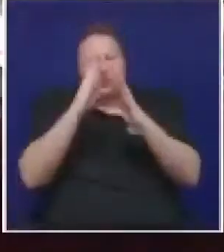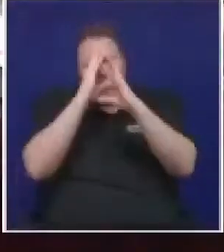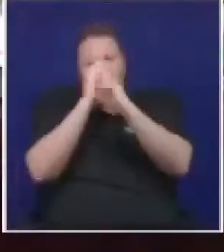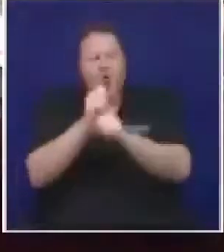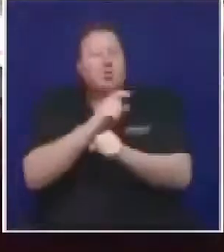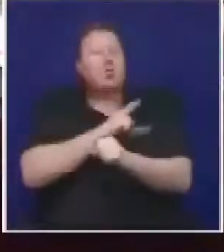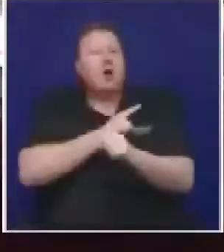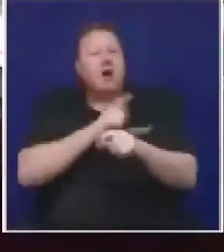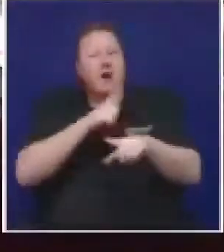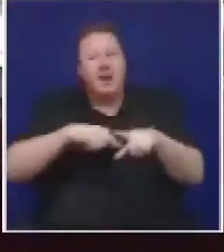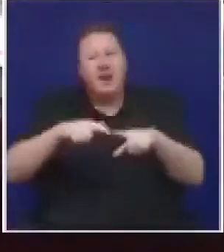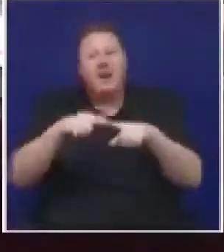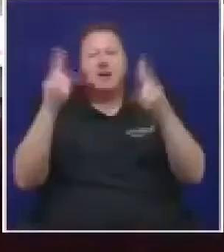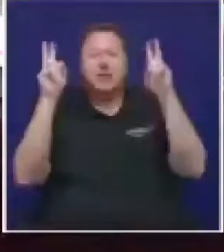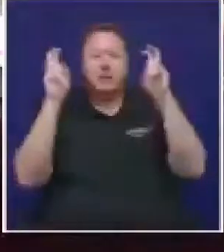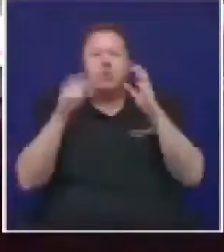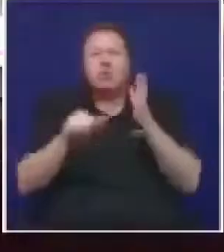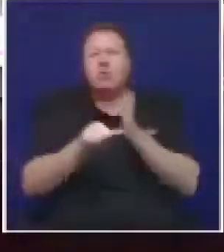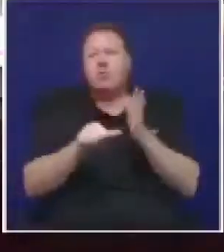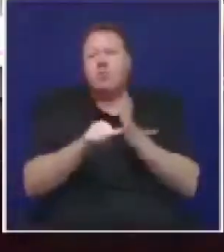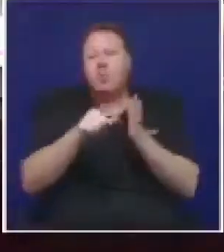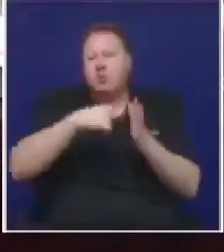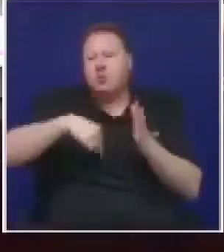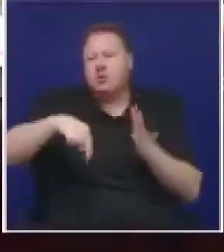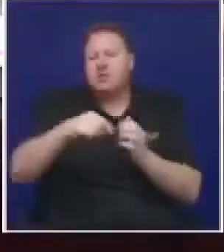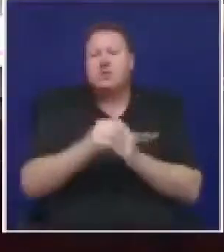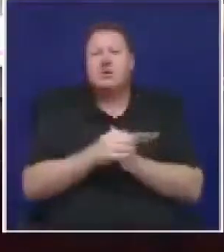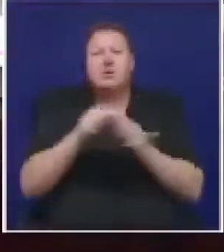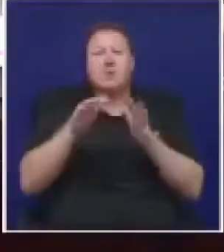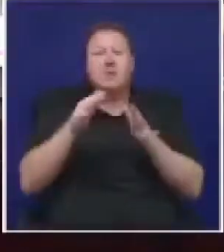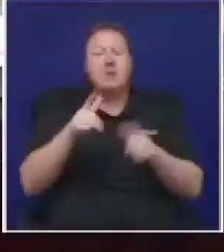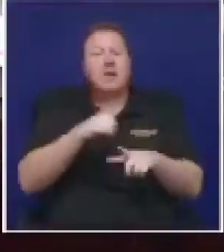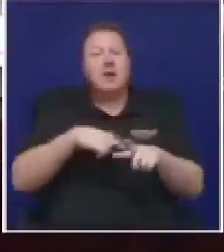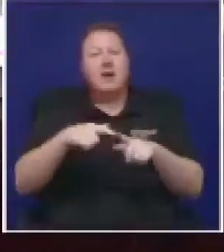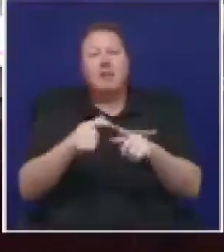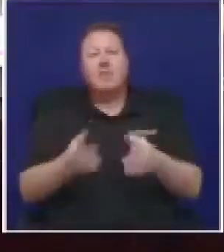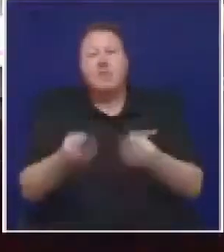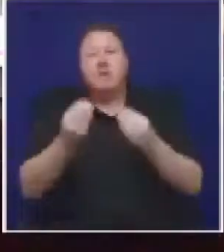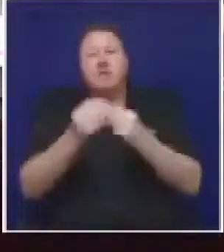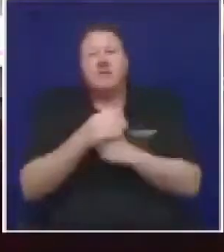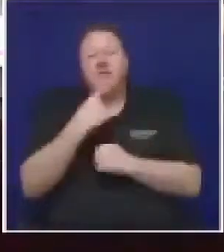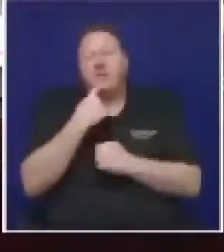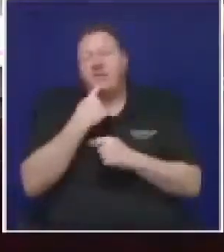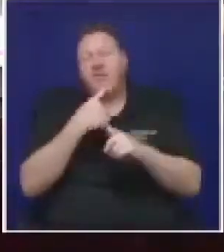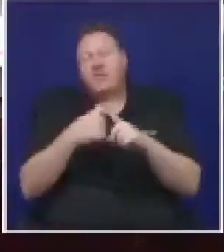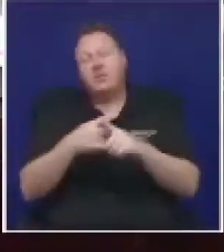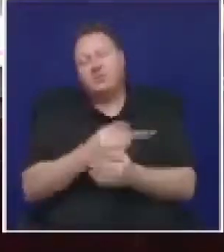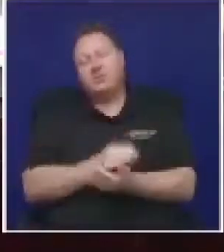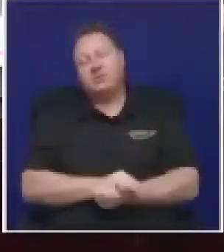to us. We want people to get lands. Funa abantu bawufumana umhlaba.